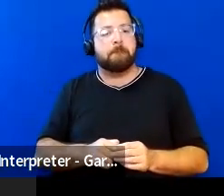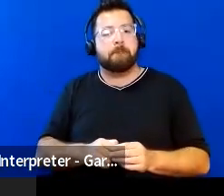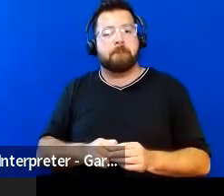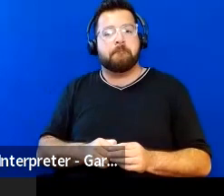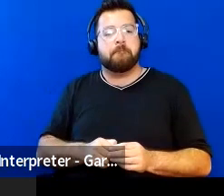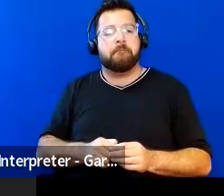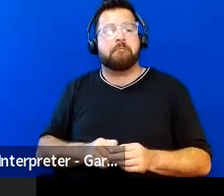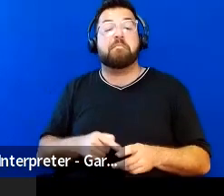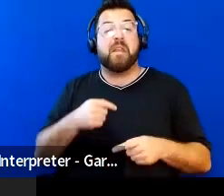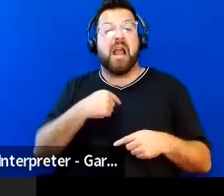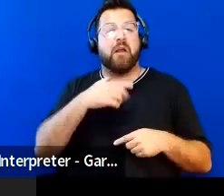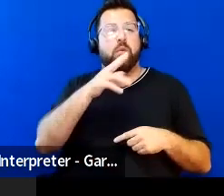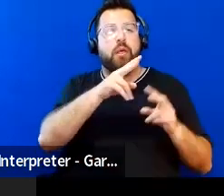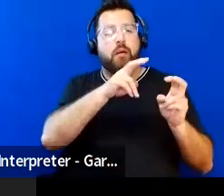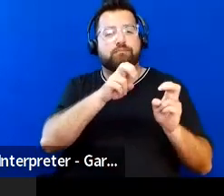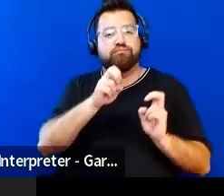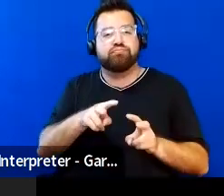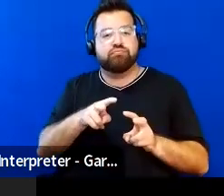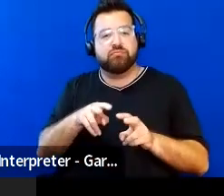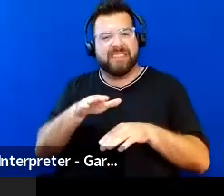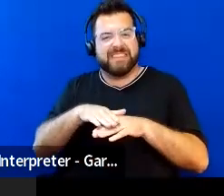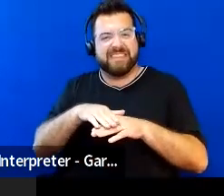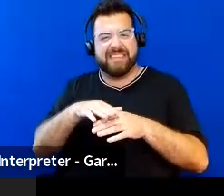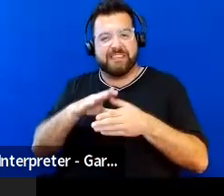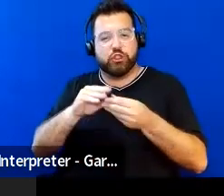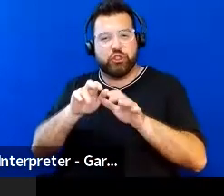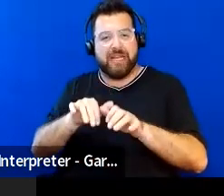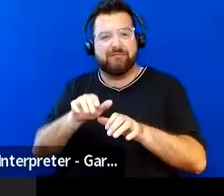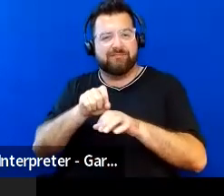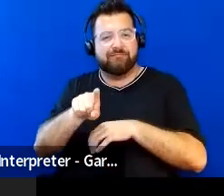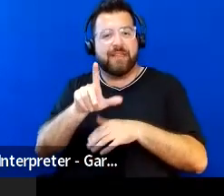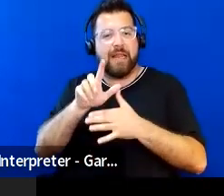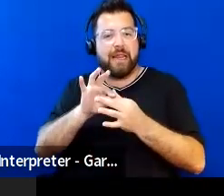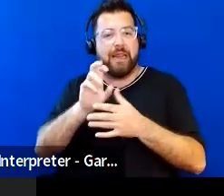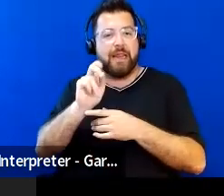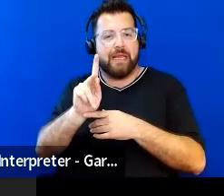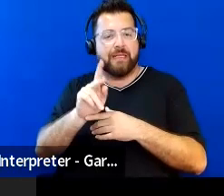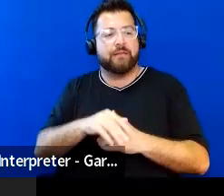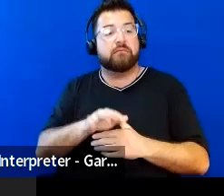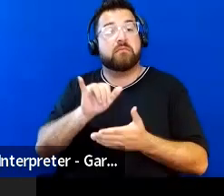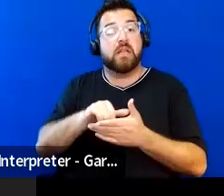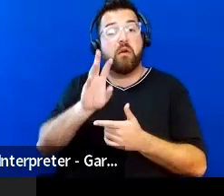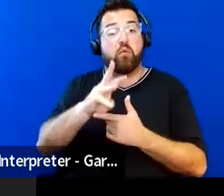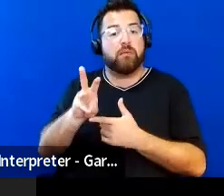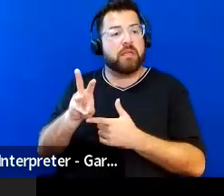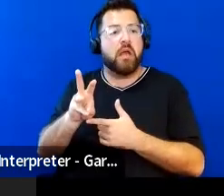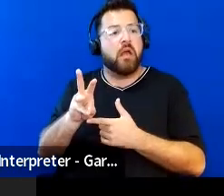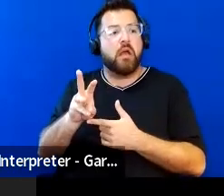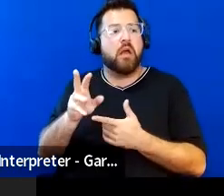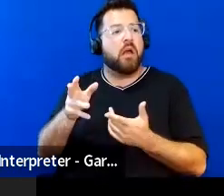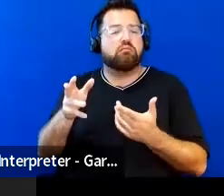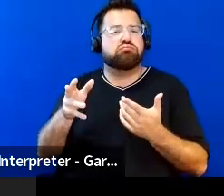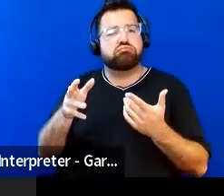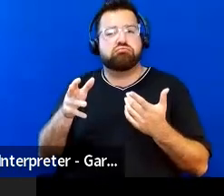put that into the chat. So this is a website that works just kind of like an